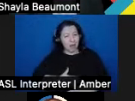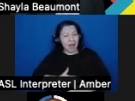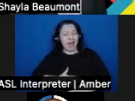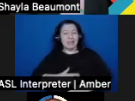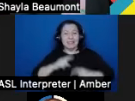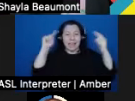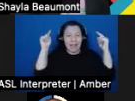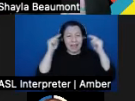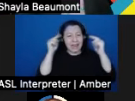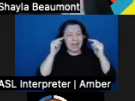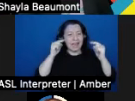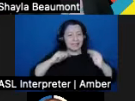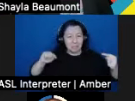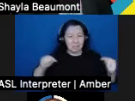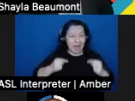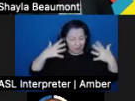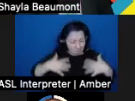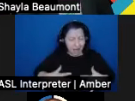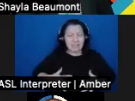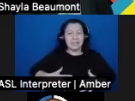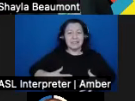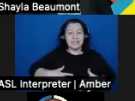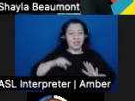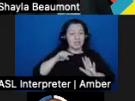pains, thoughts of suicide.